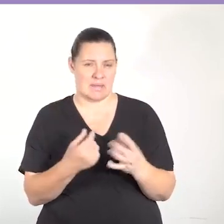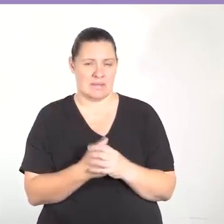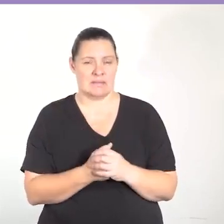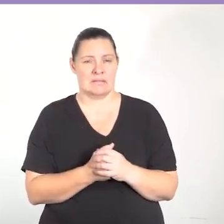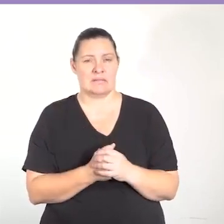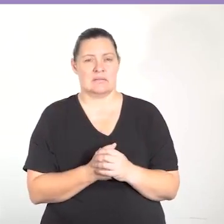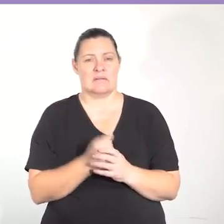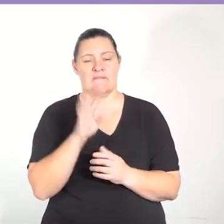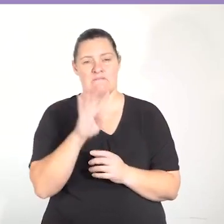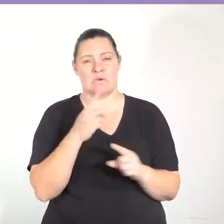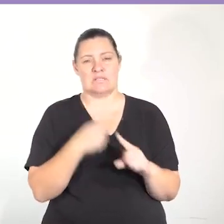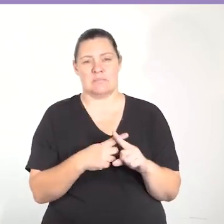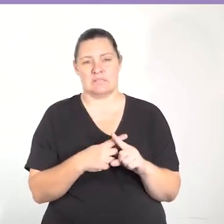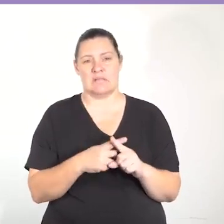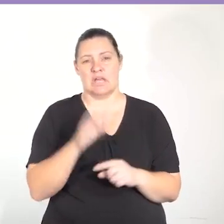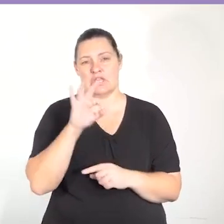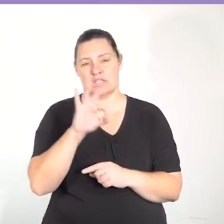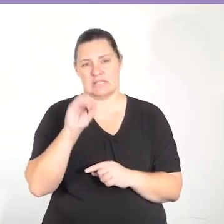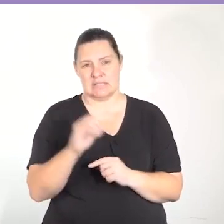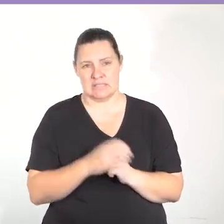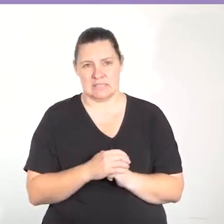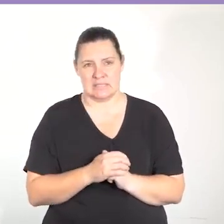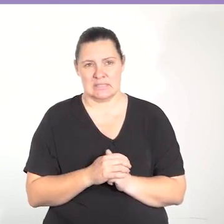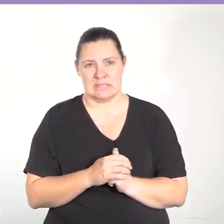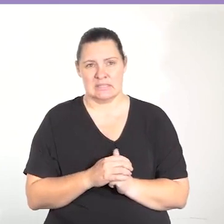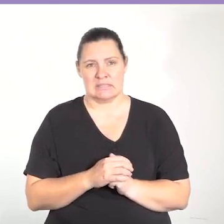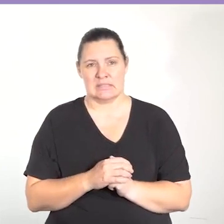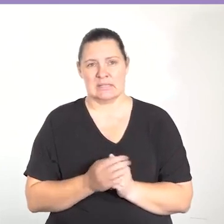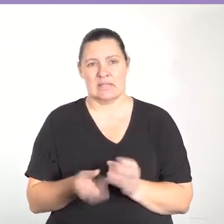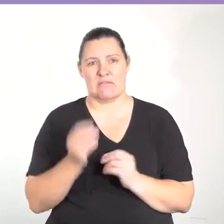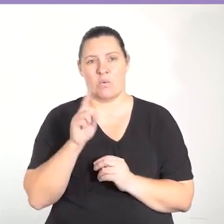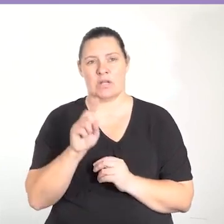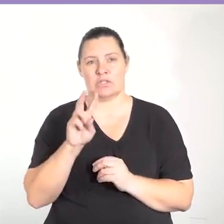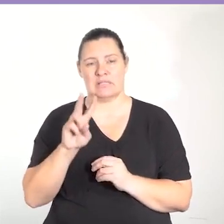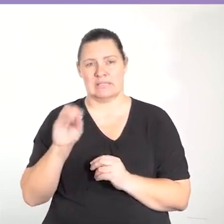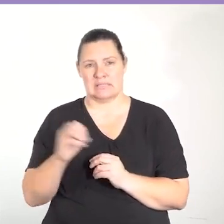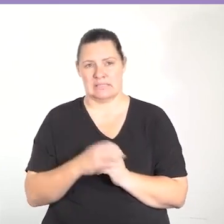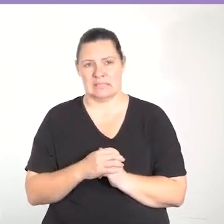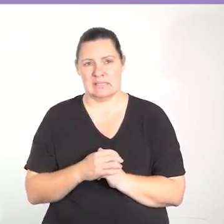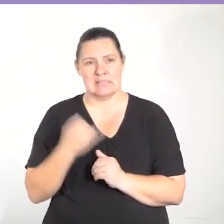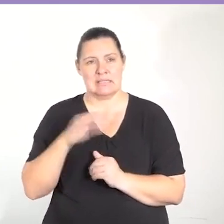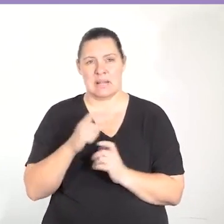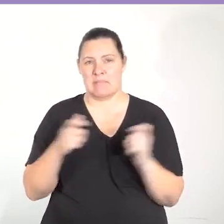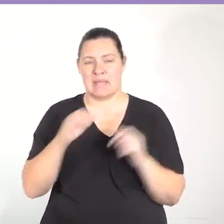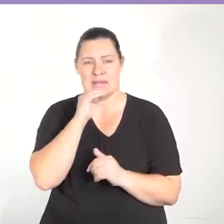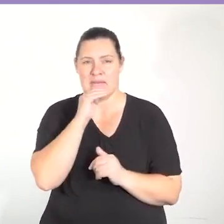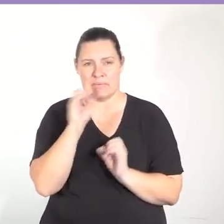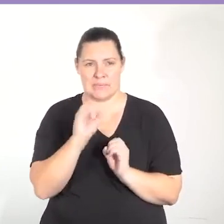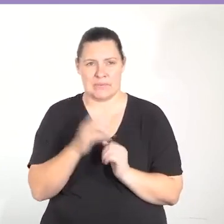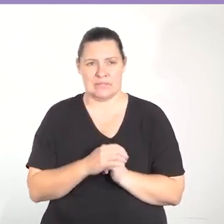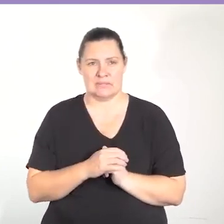number, I'm going to say 4 multiplied by 30. That gives me 120. It is still not big